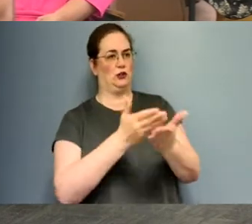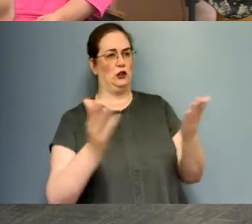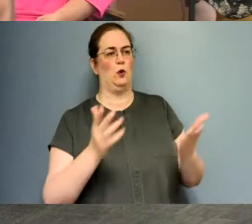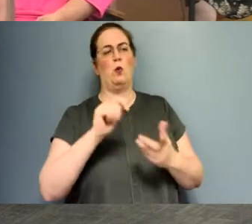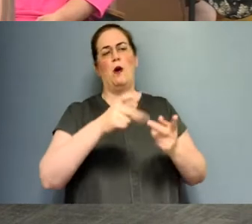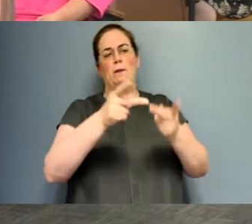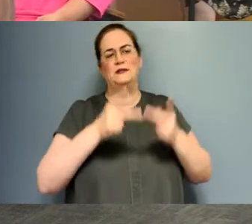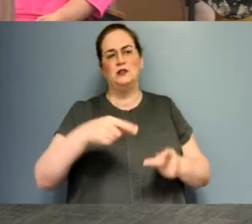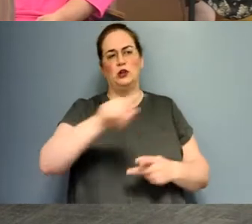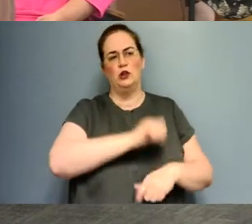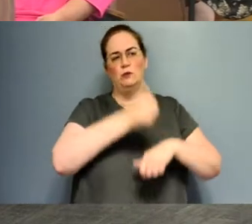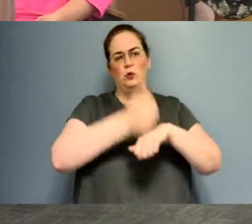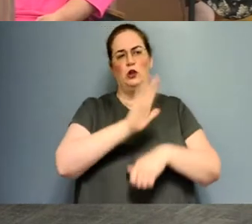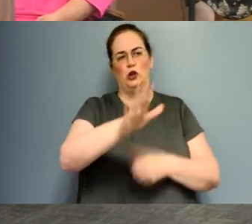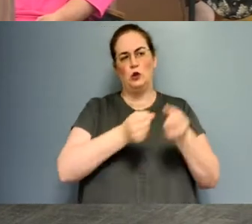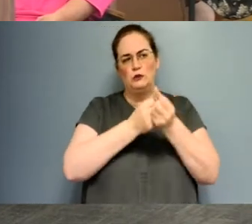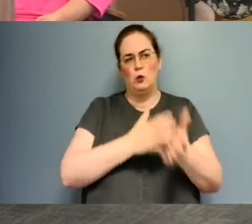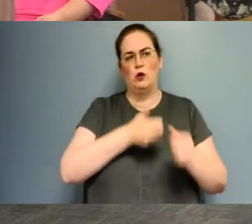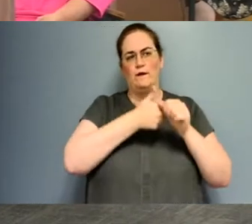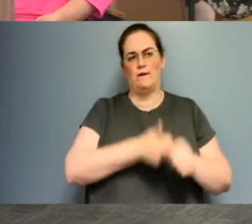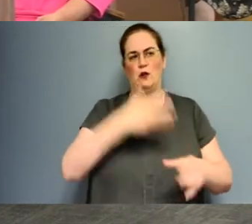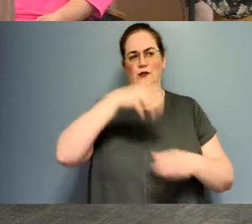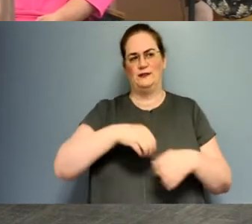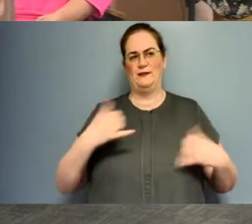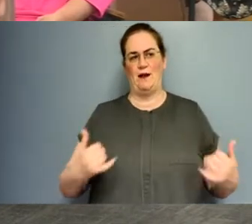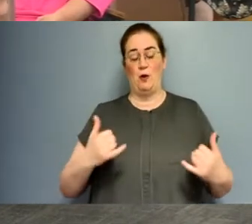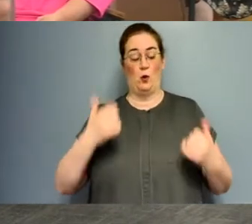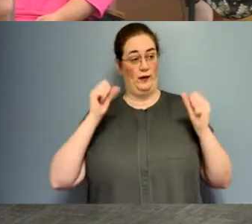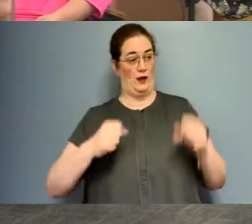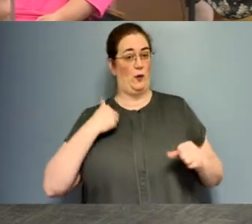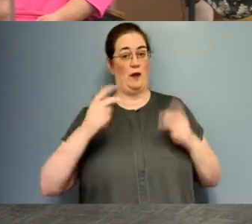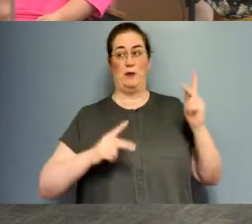you think you are putting your supporters and followers in? Okay, we have